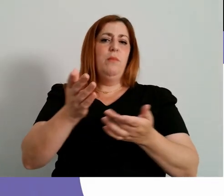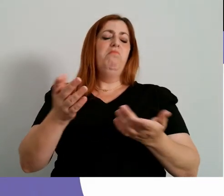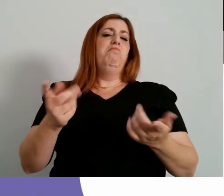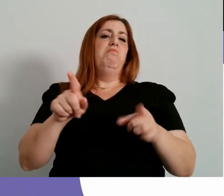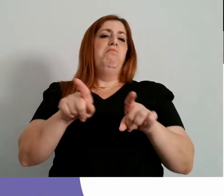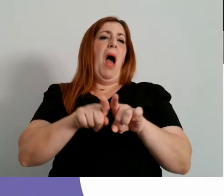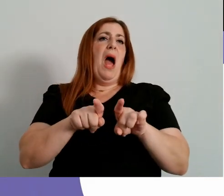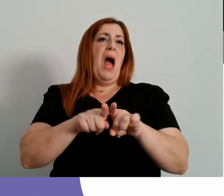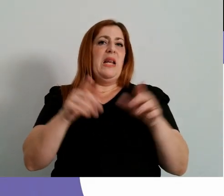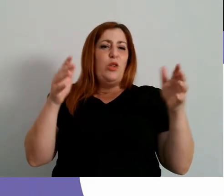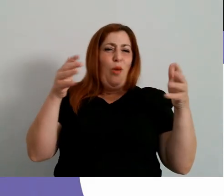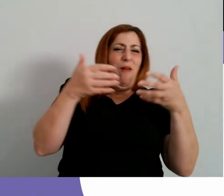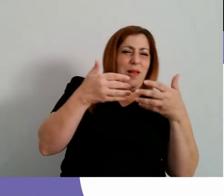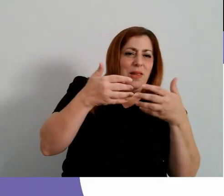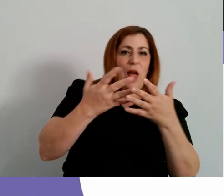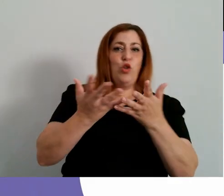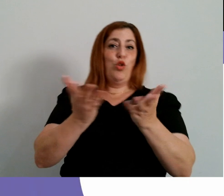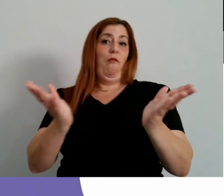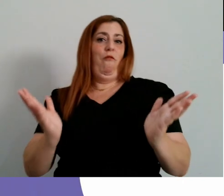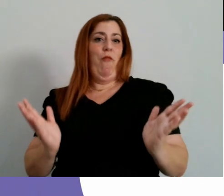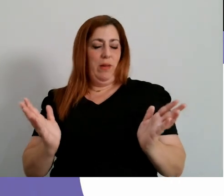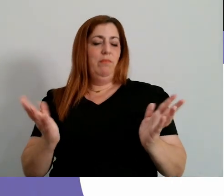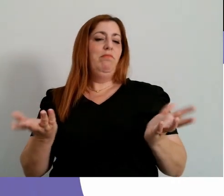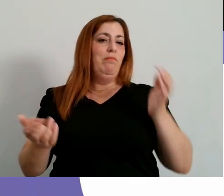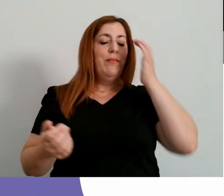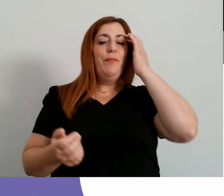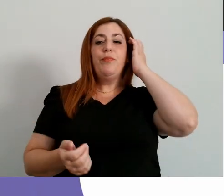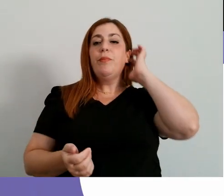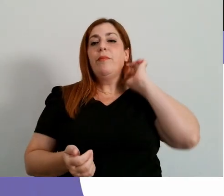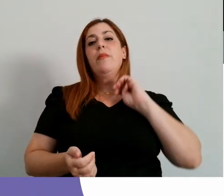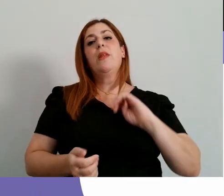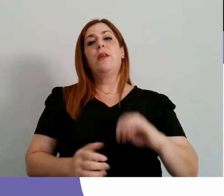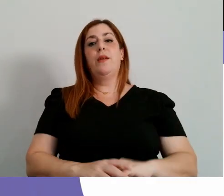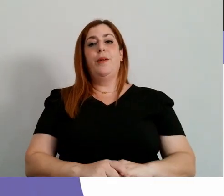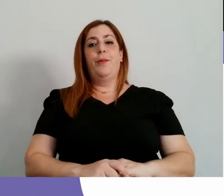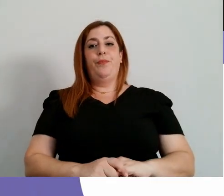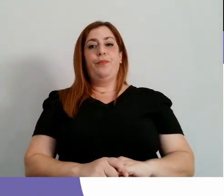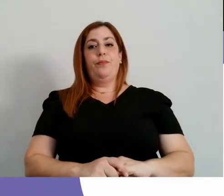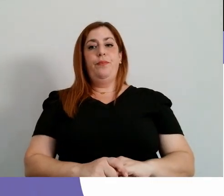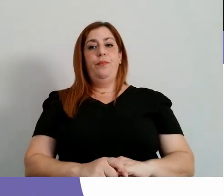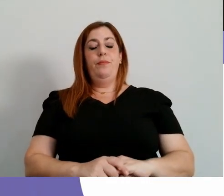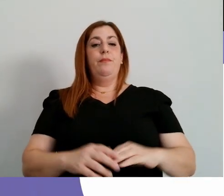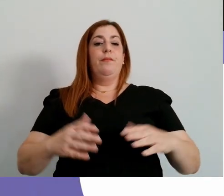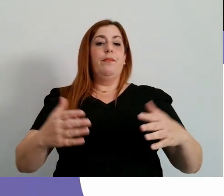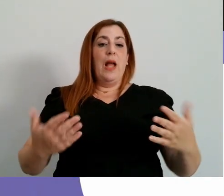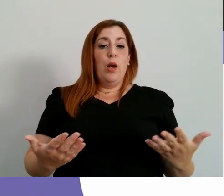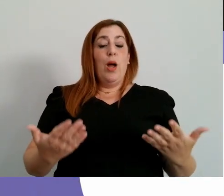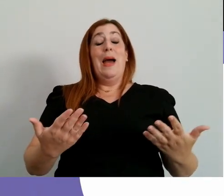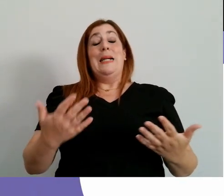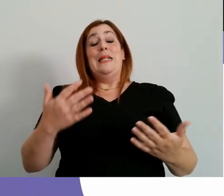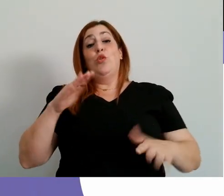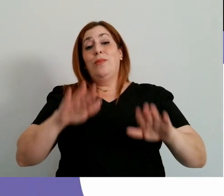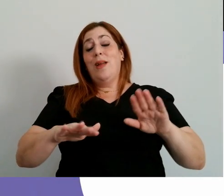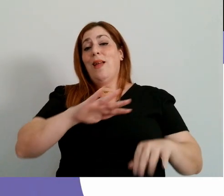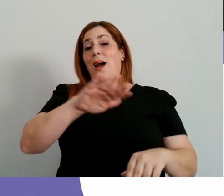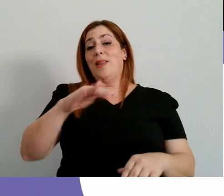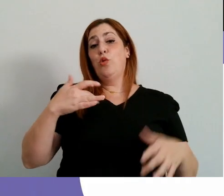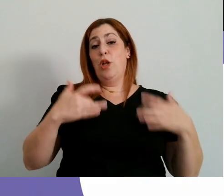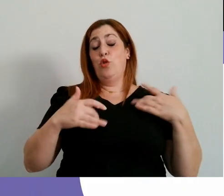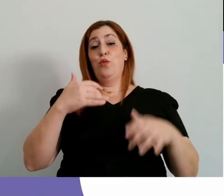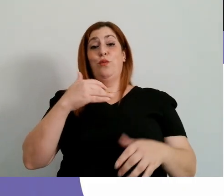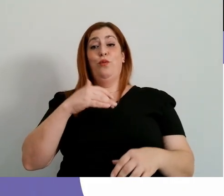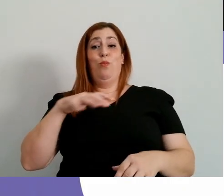extroverted. Of course, being autistic does come with its own challenges, especially in a world that is not built for us autistic people.